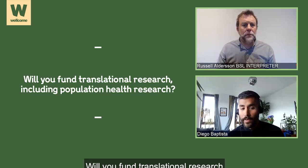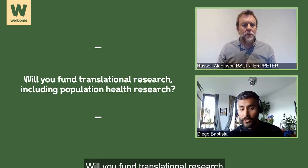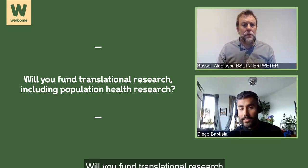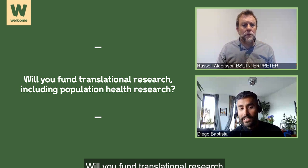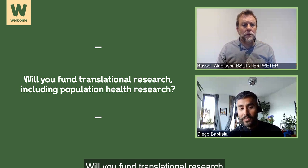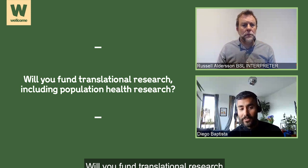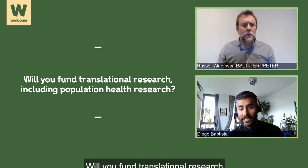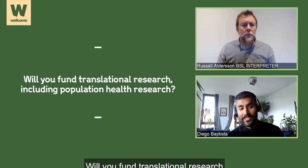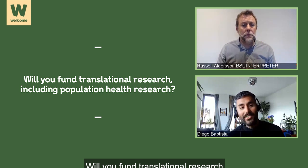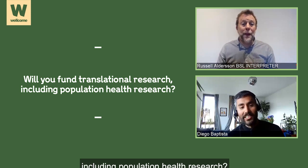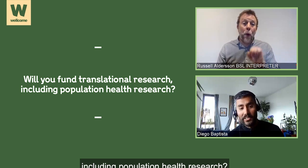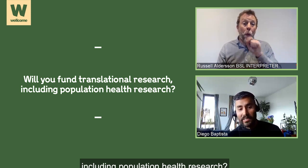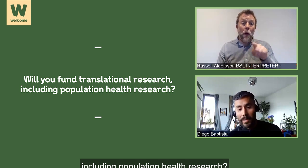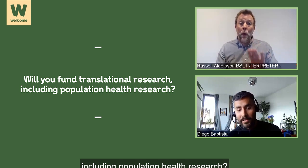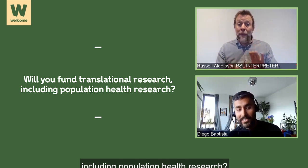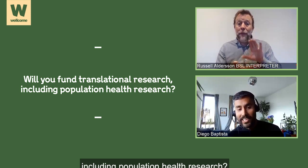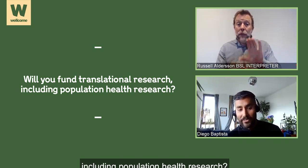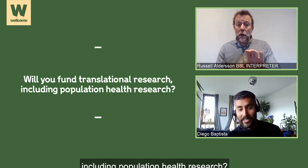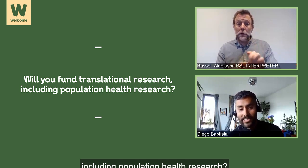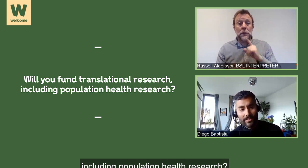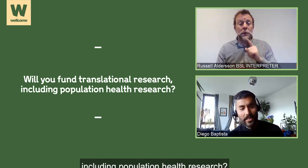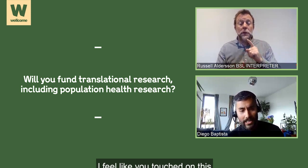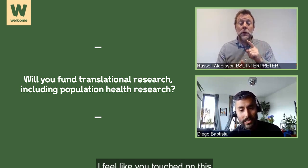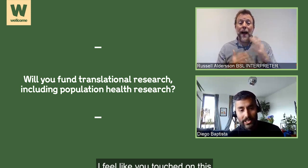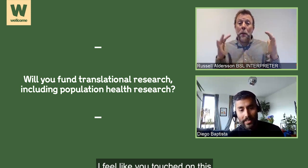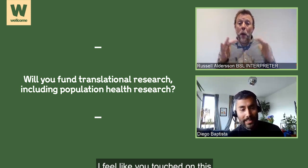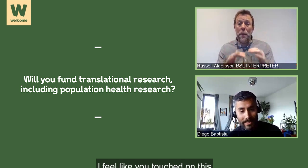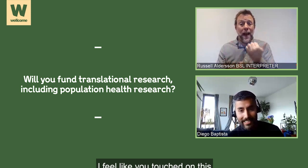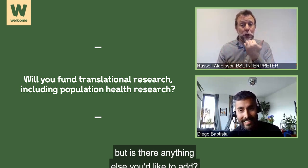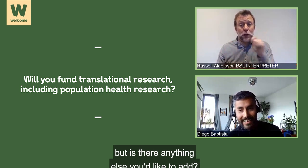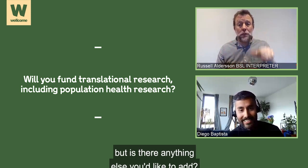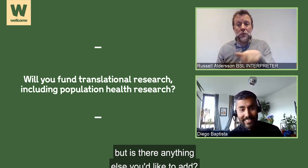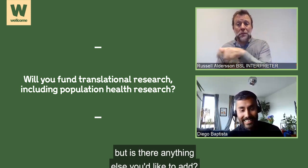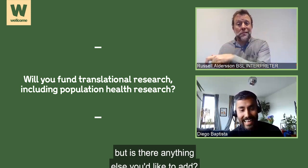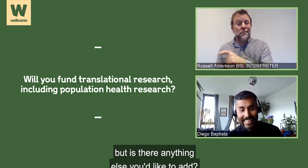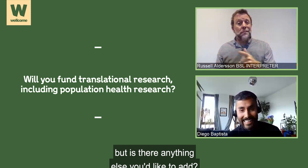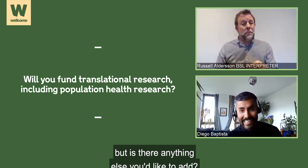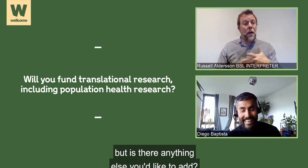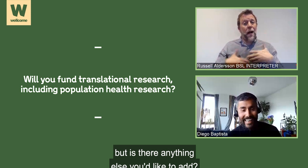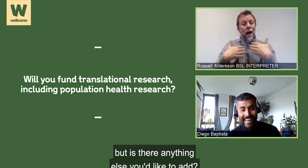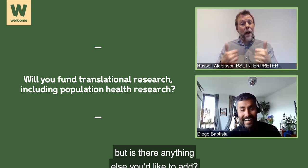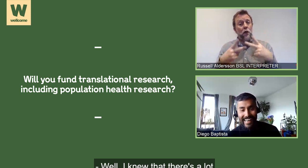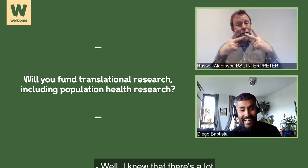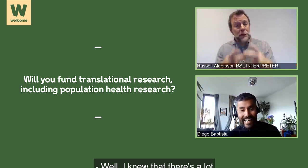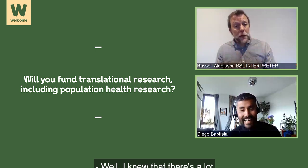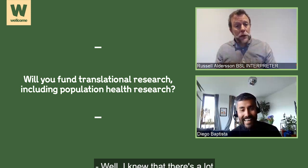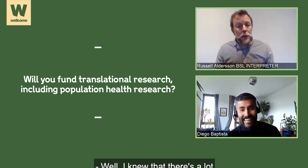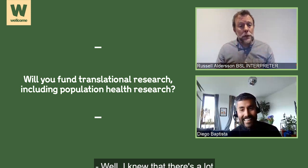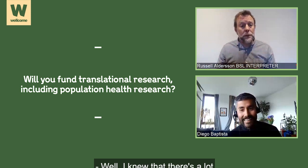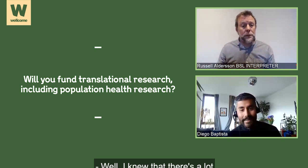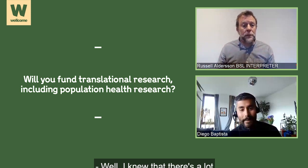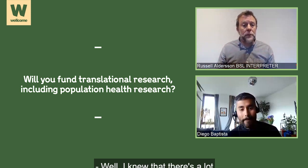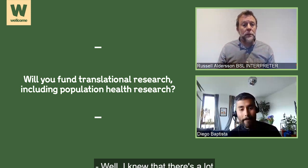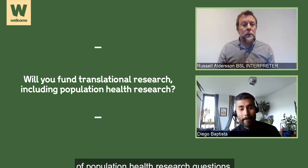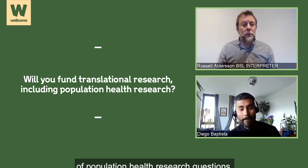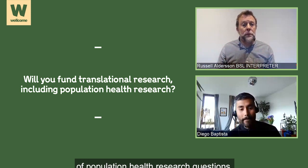Will you fund translational research, including population health research? I feel like you touched on this, but is there anything else you'd like to add? Well, mean, there are,